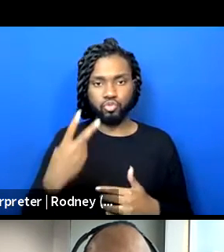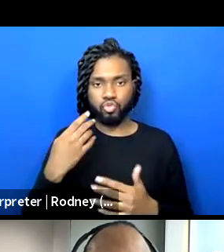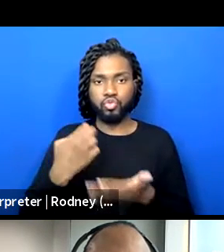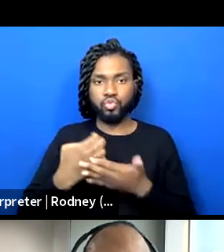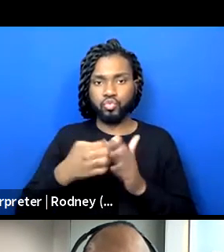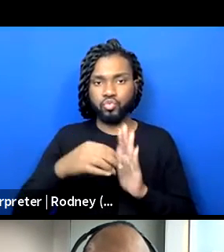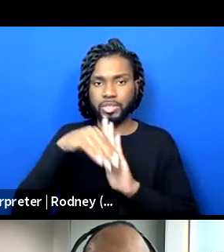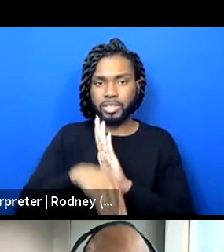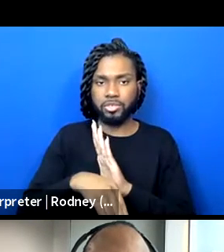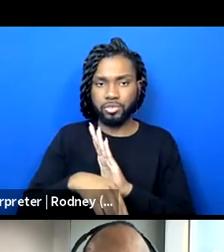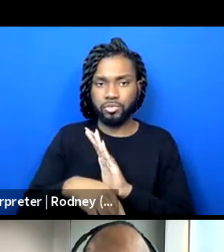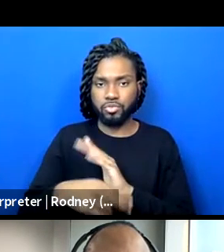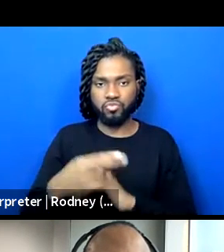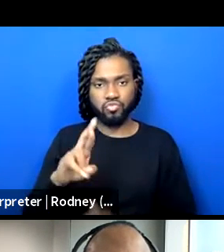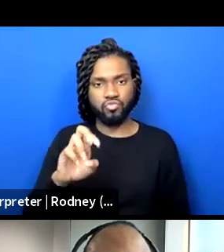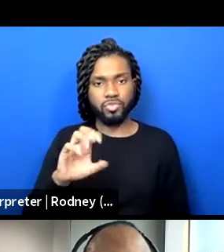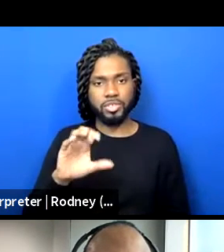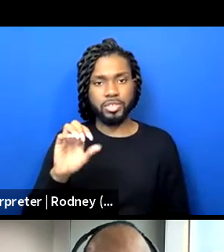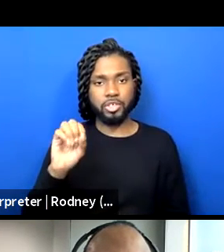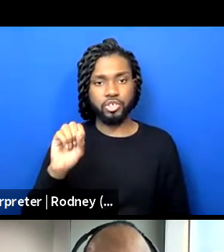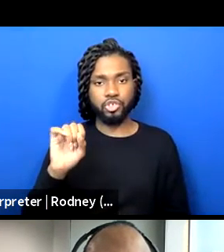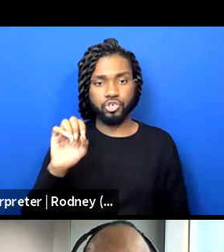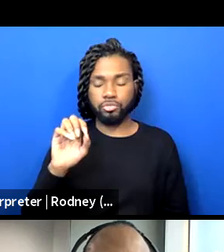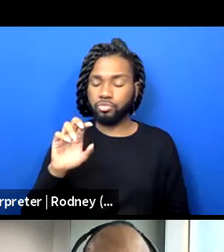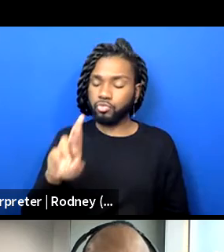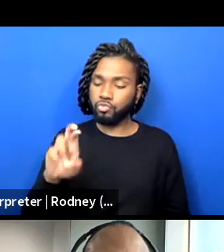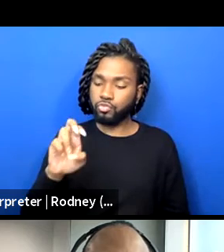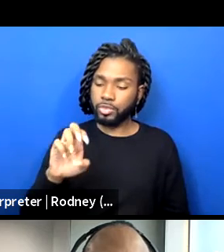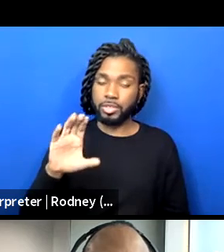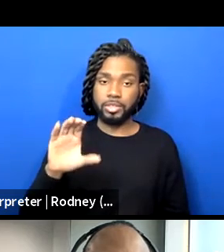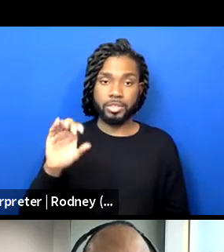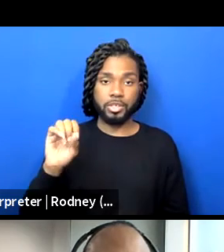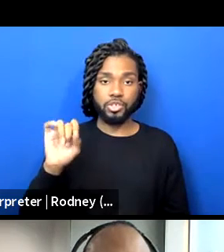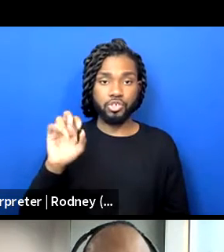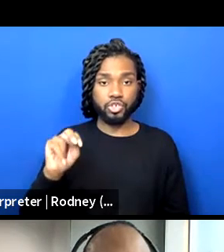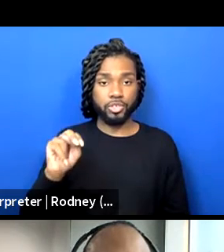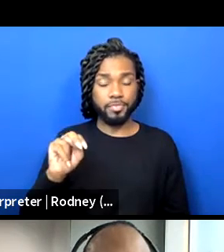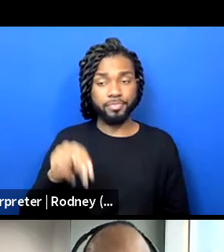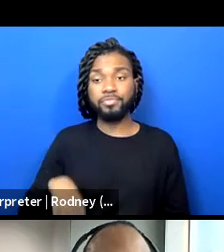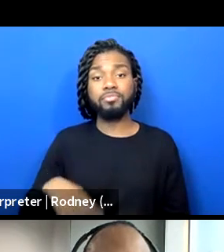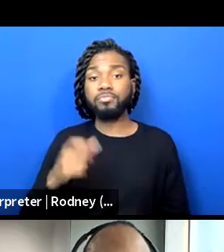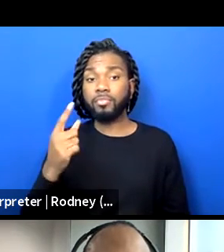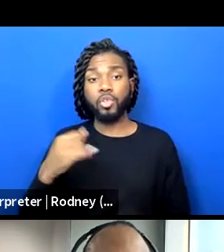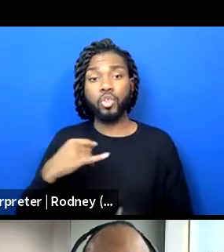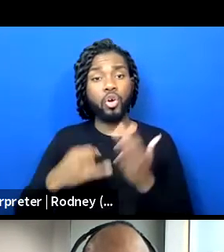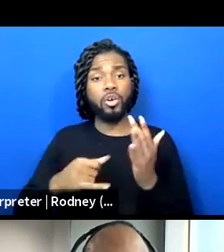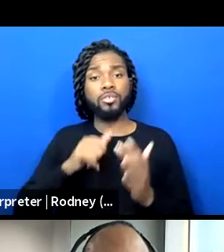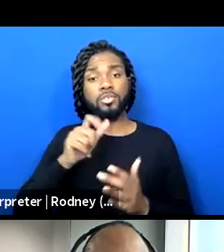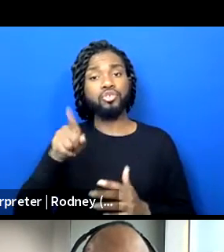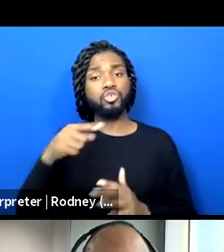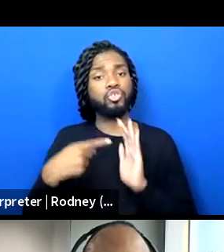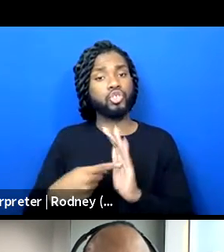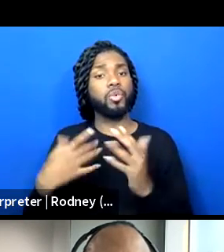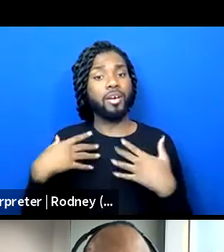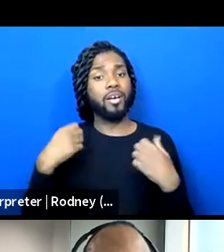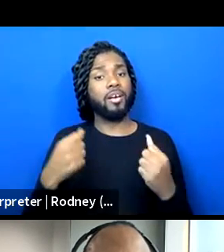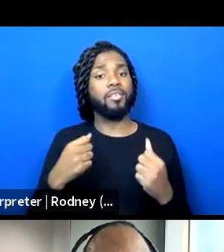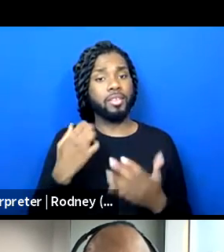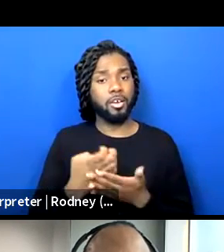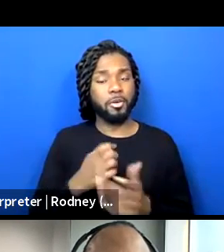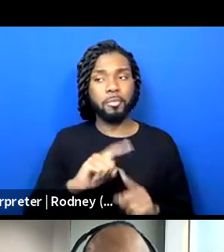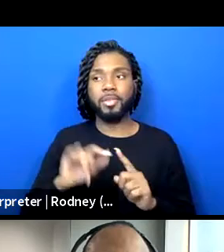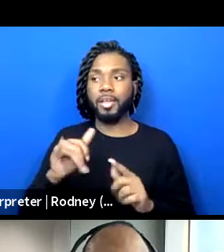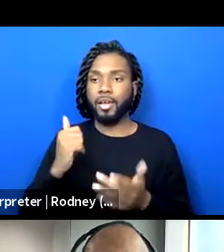Despite two recessions. So the arts don't just reflect a healthy economy, they promote it.